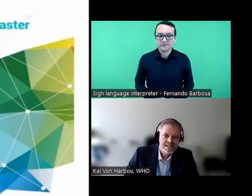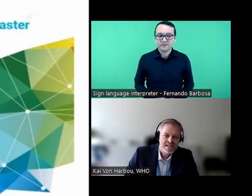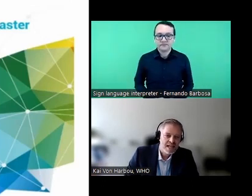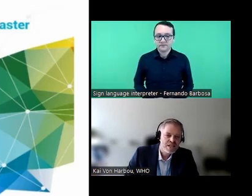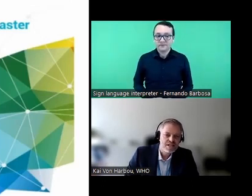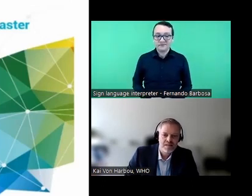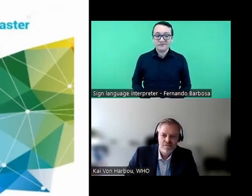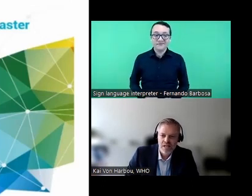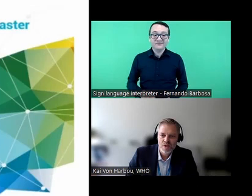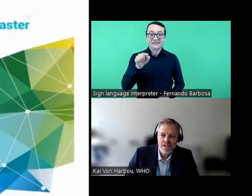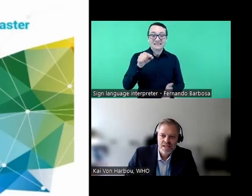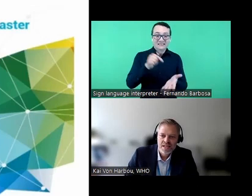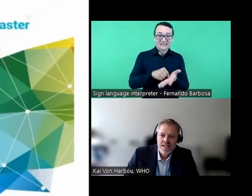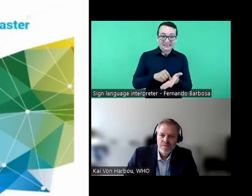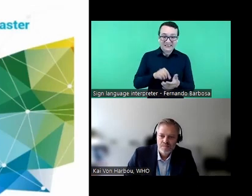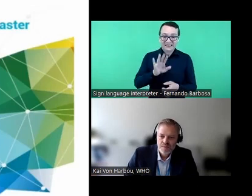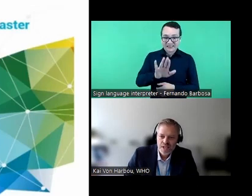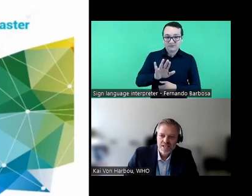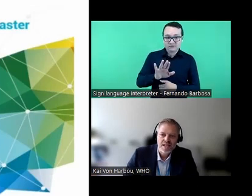And this HEDRM framework